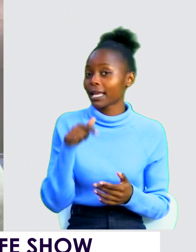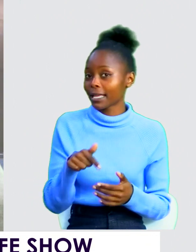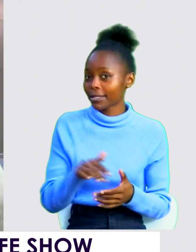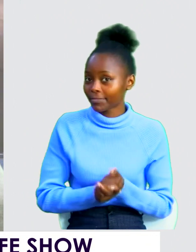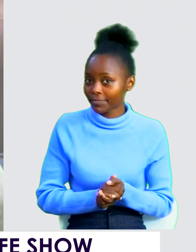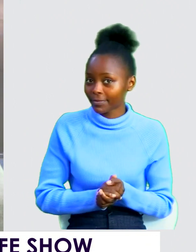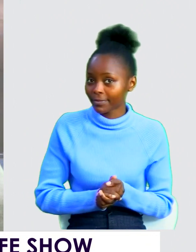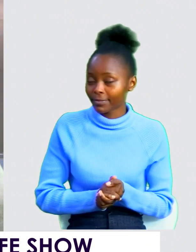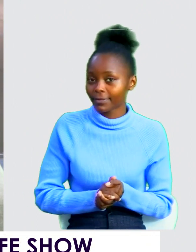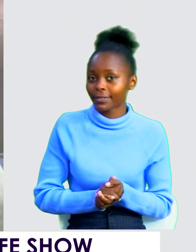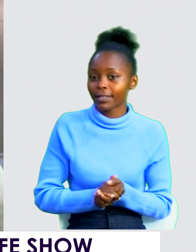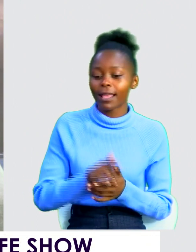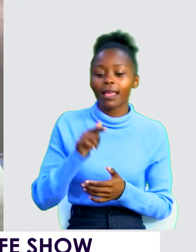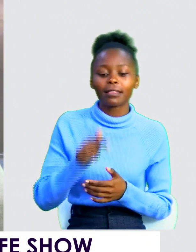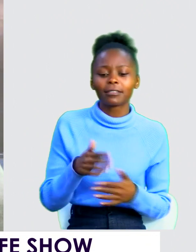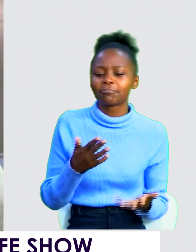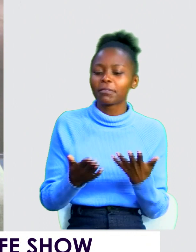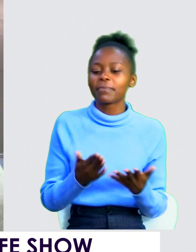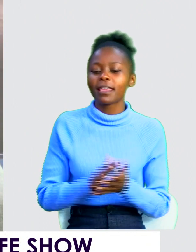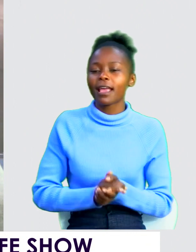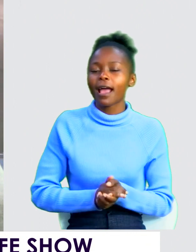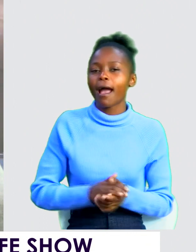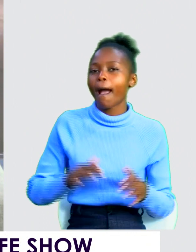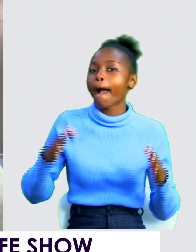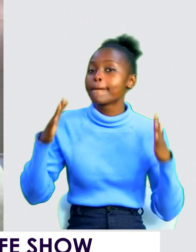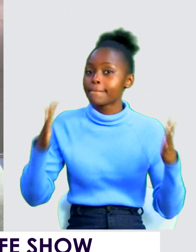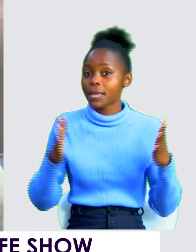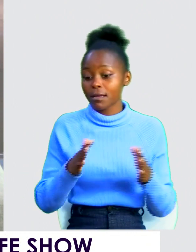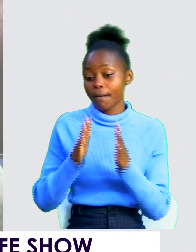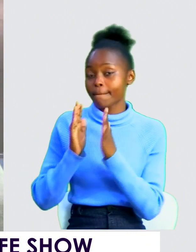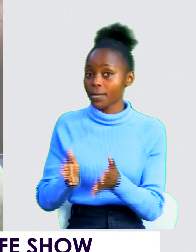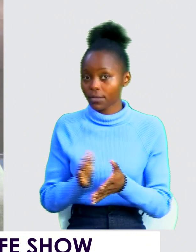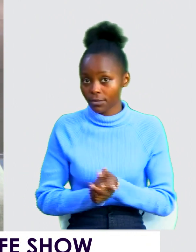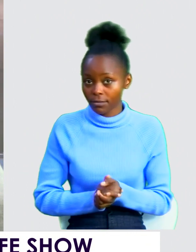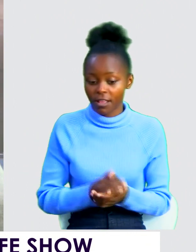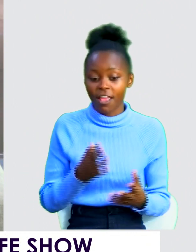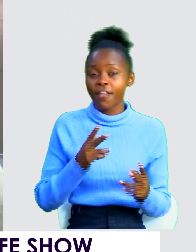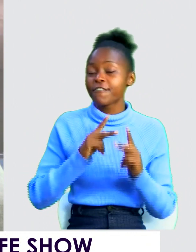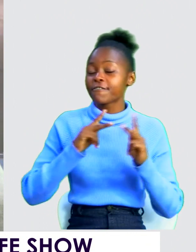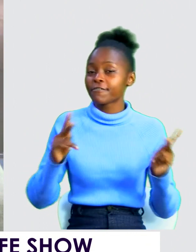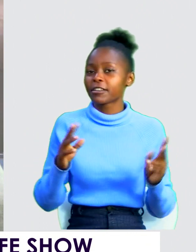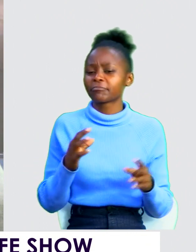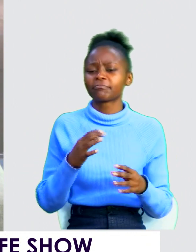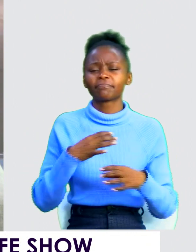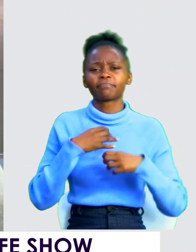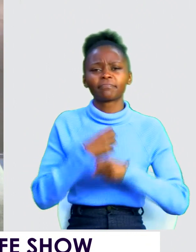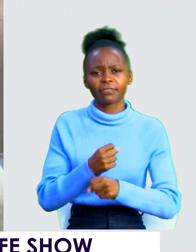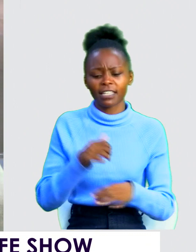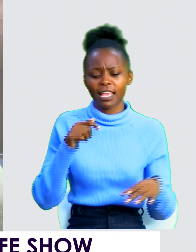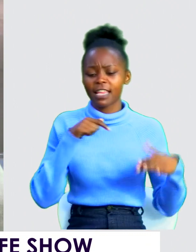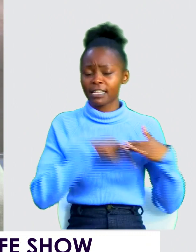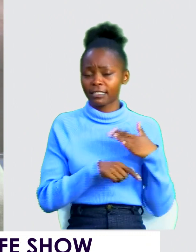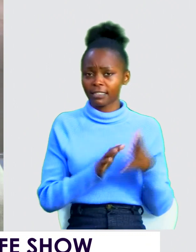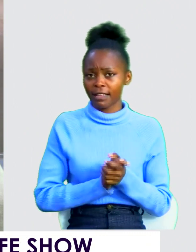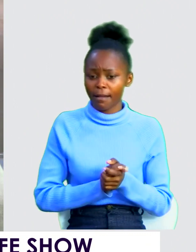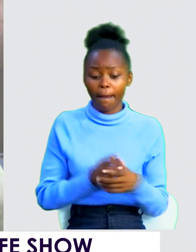be even a senior military officer, very courageous on the outside, but they dread something on the